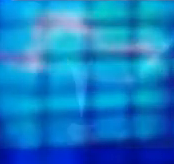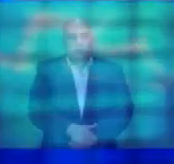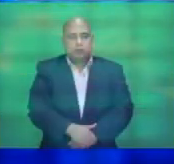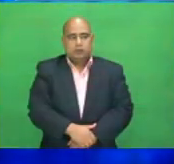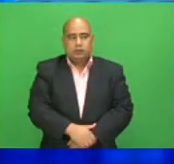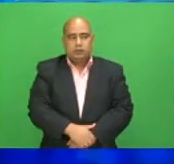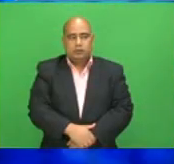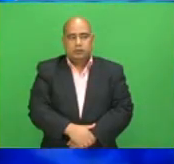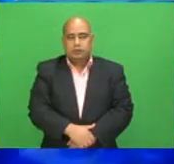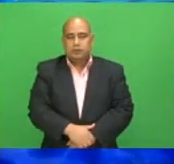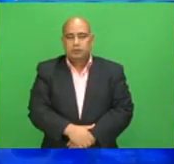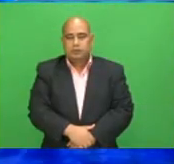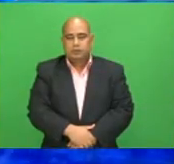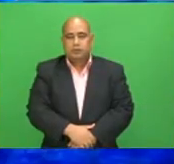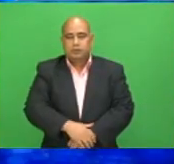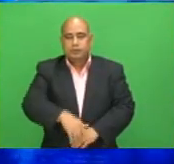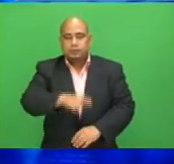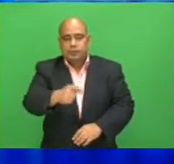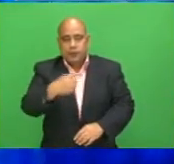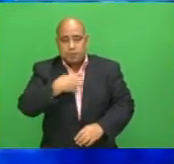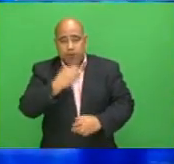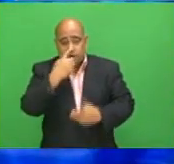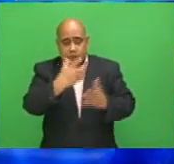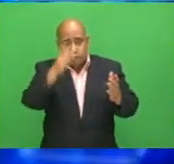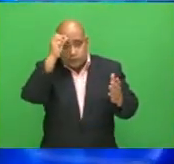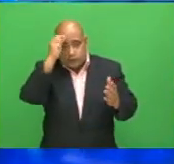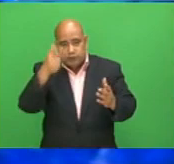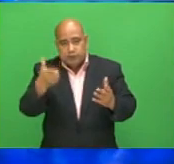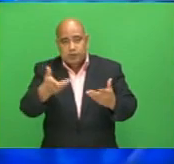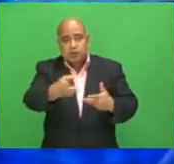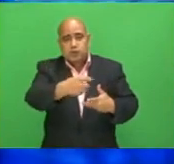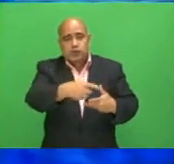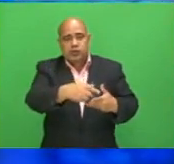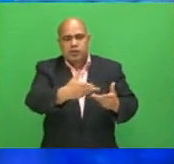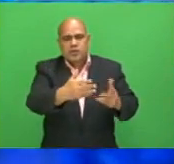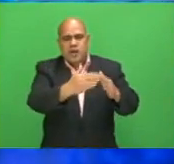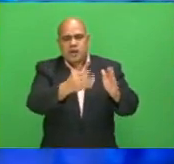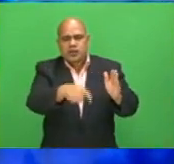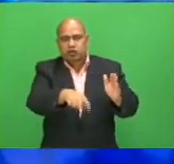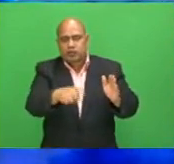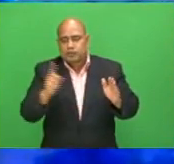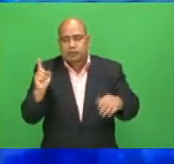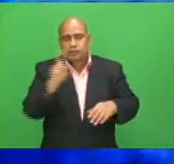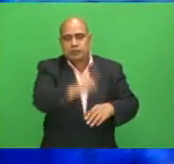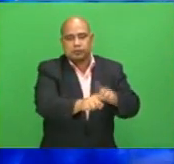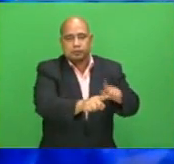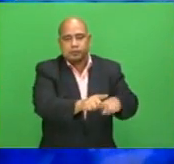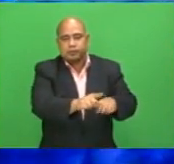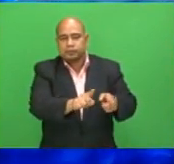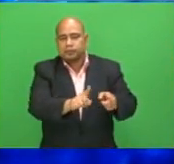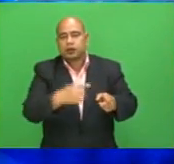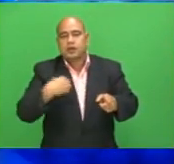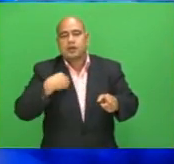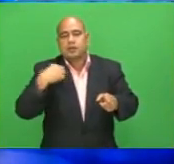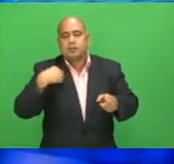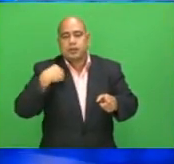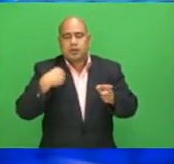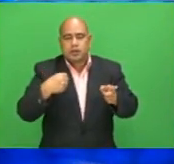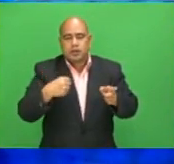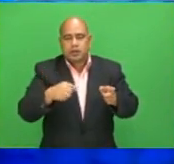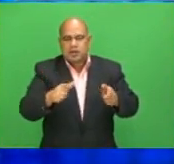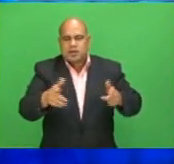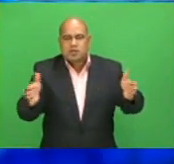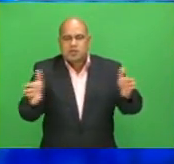More Fijians turned up at the Suvavo House in Suva this morning to lodge their application for the Micro, Small and Medium